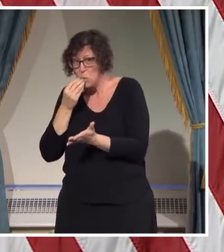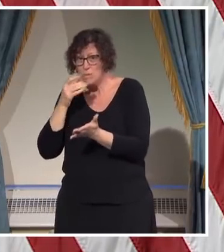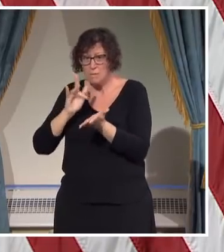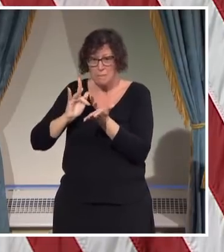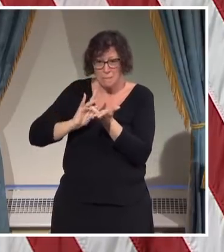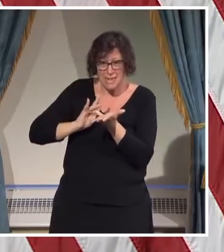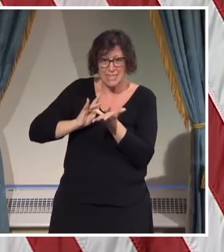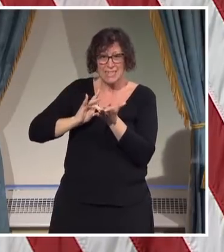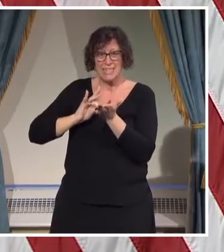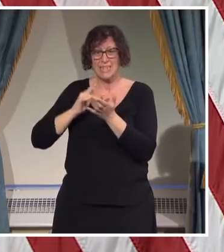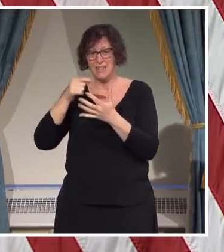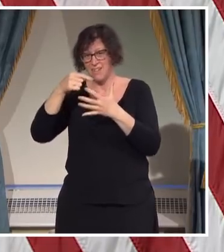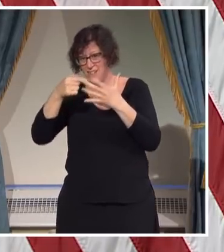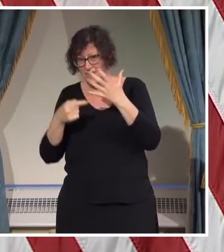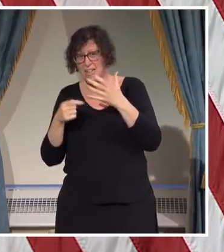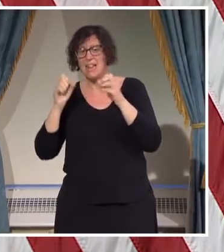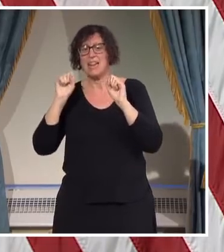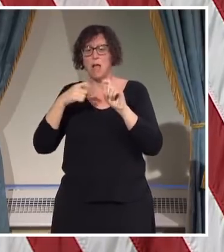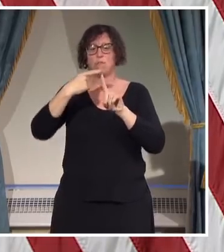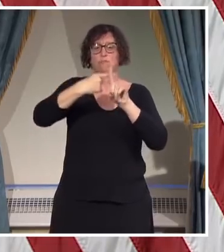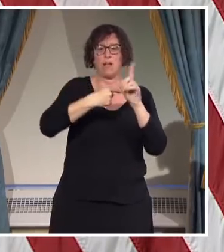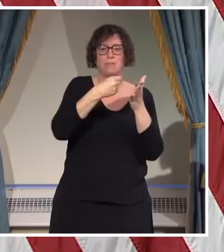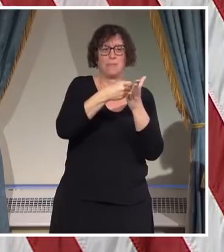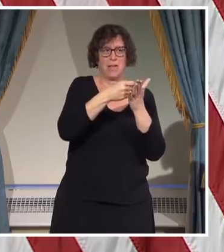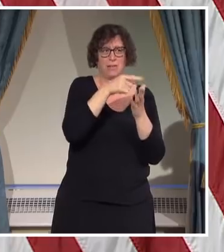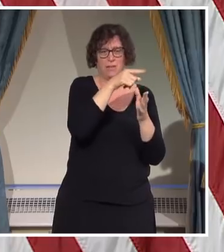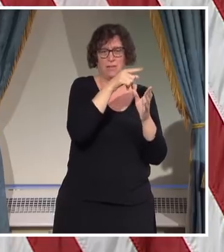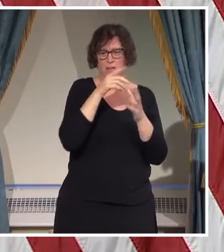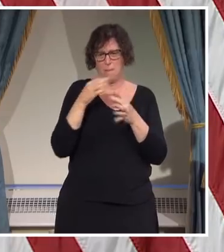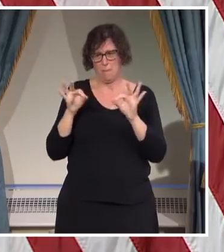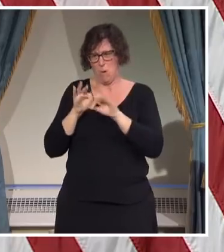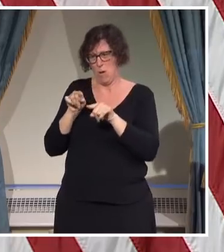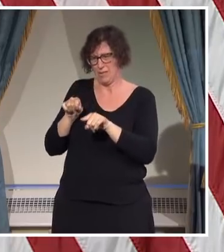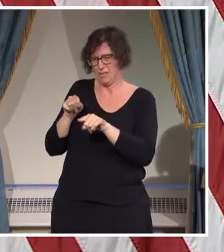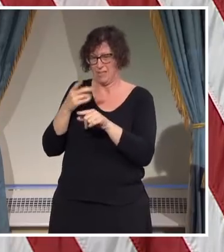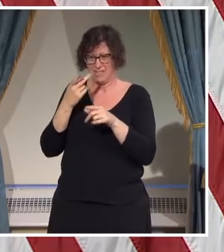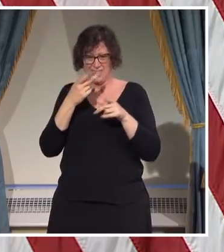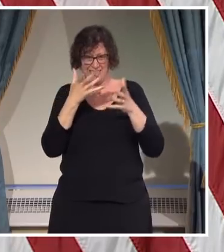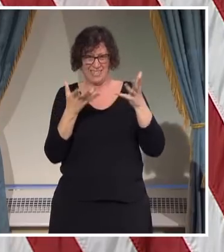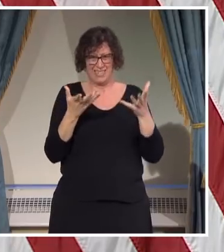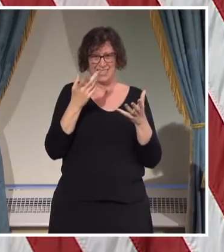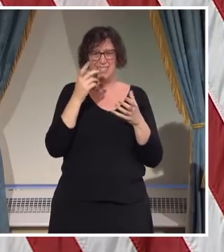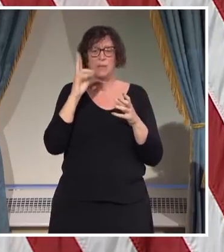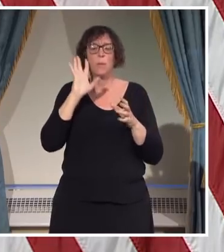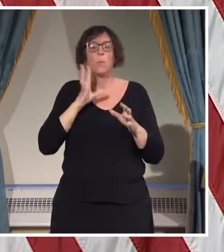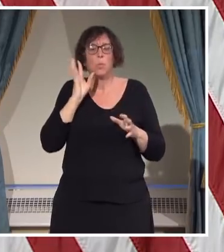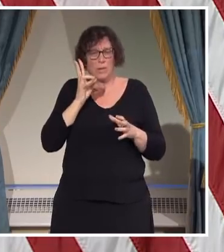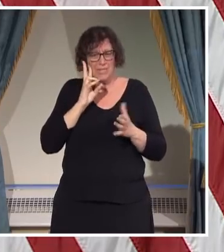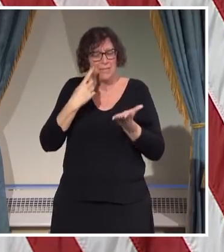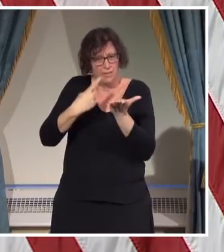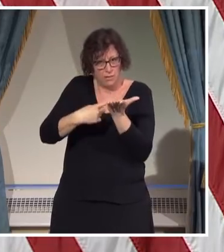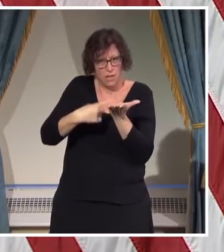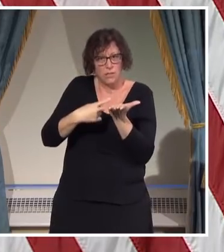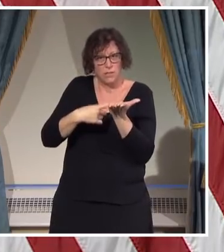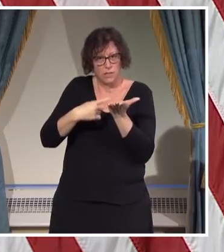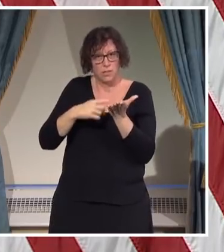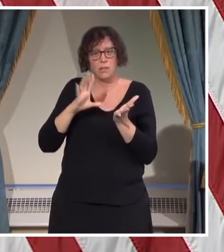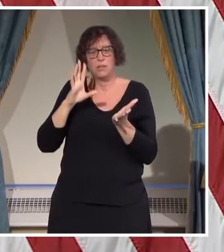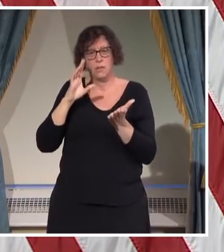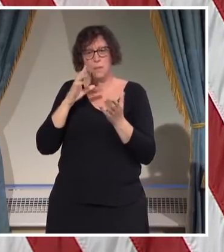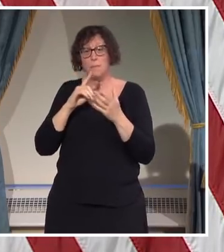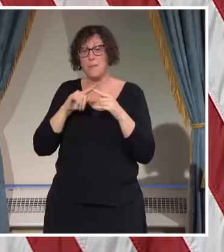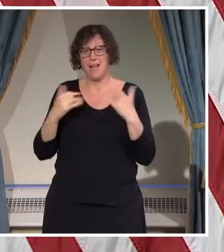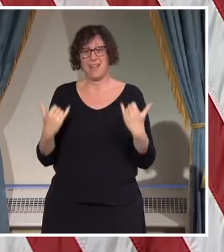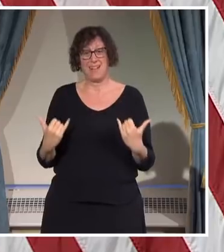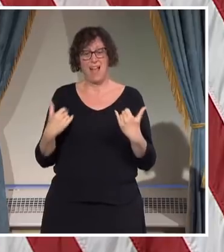possibilities. So all that's being discussed, and we will have updates on that very soon for sure. And let me